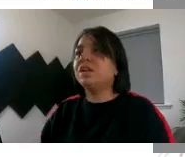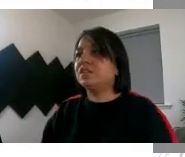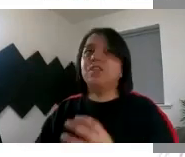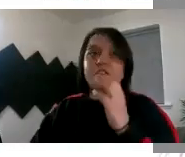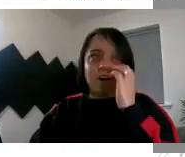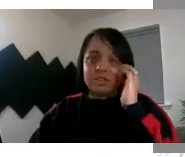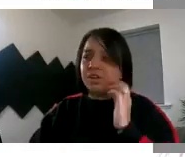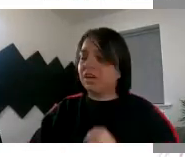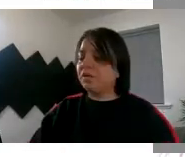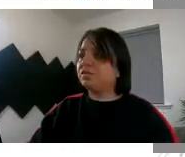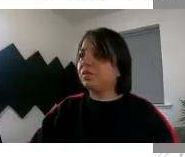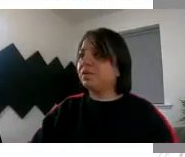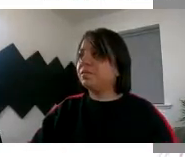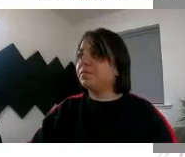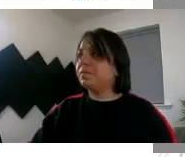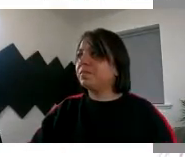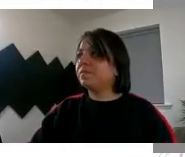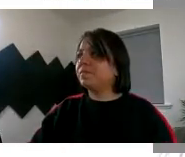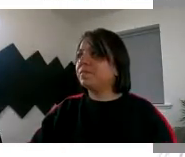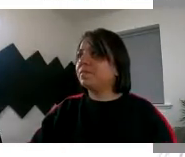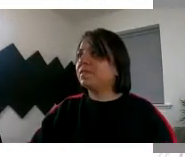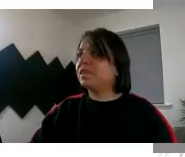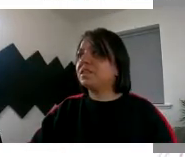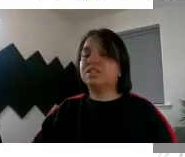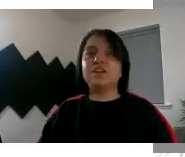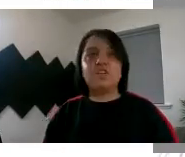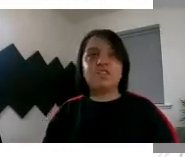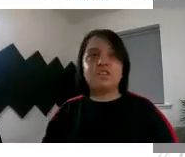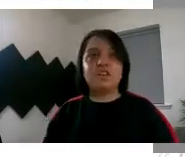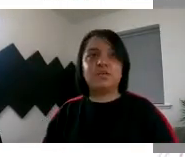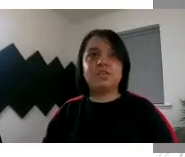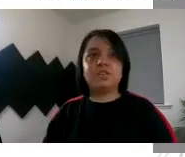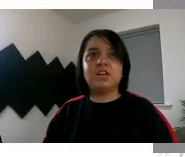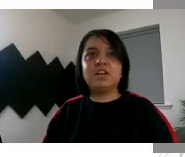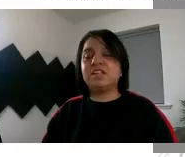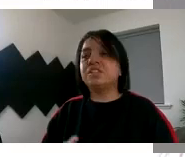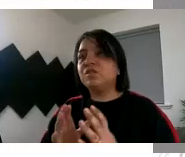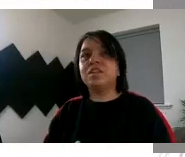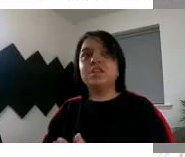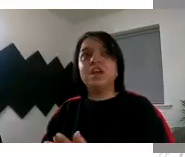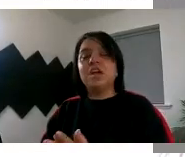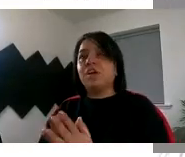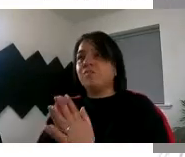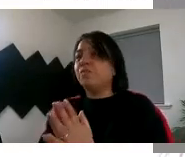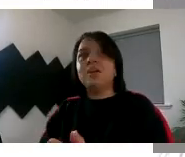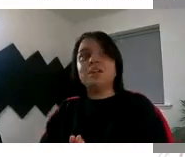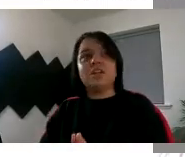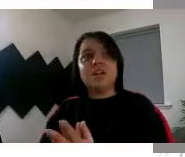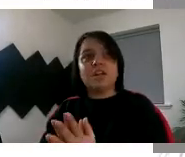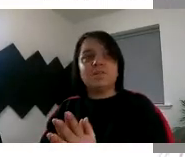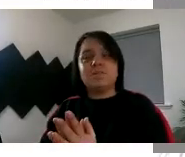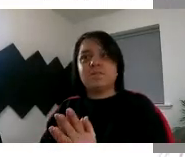Like I said, you got the Irish Sign Language as well. This is the Irish Sign Language. Like I said, it's used in more